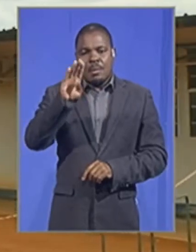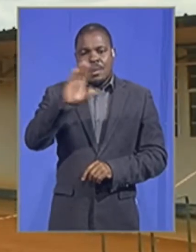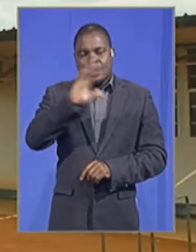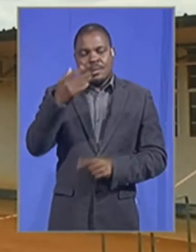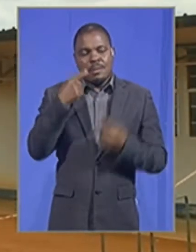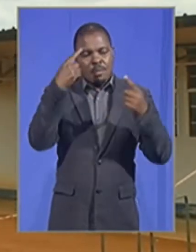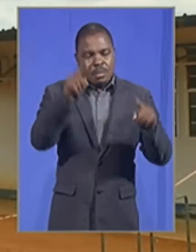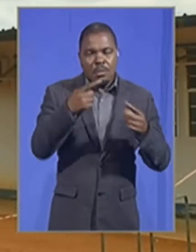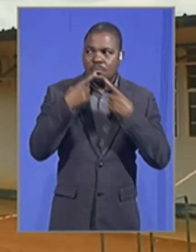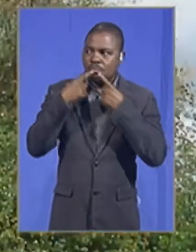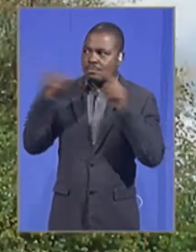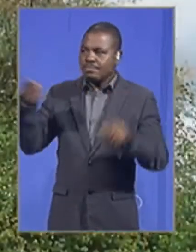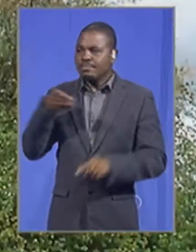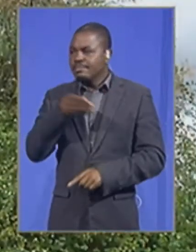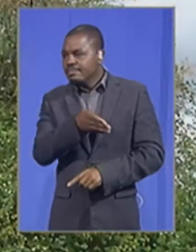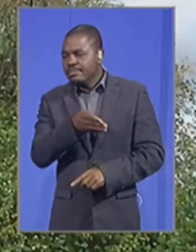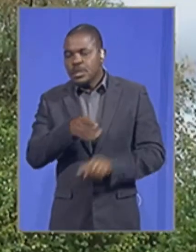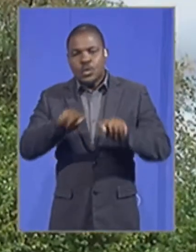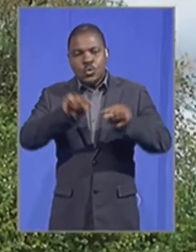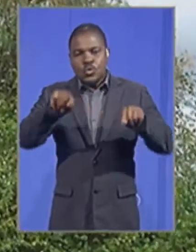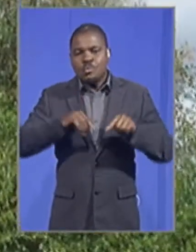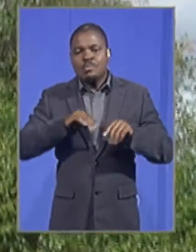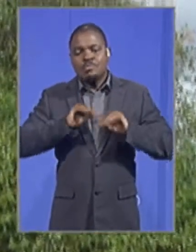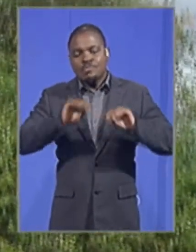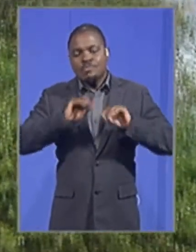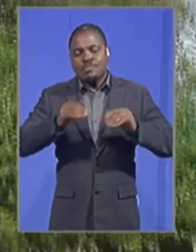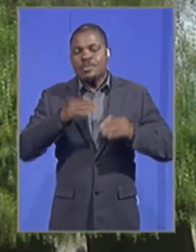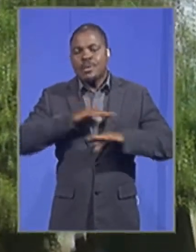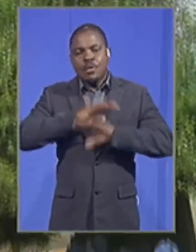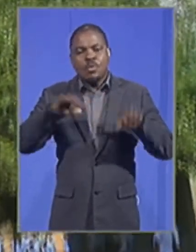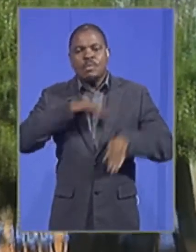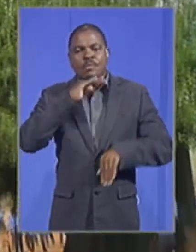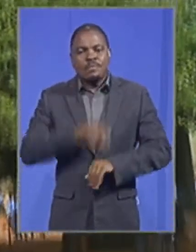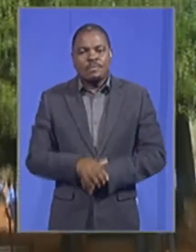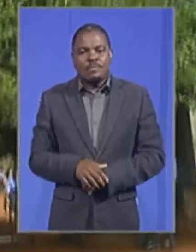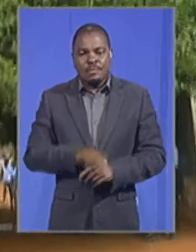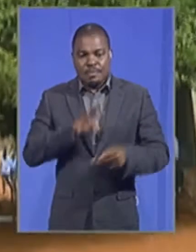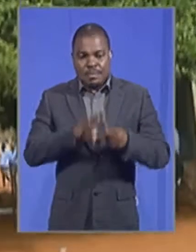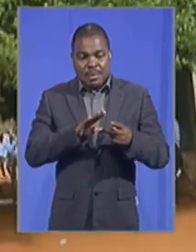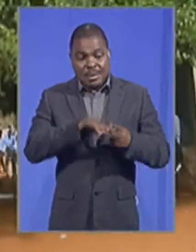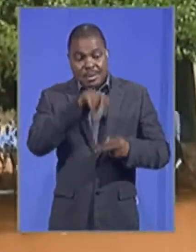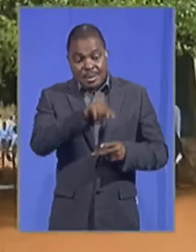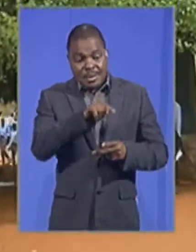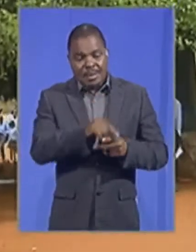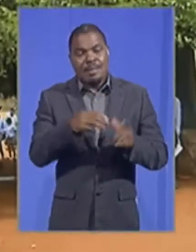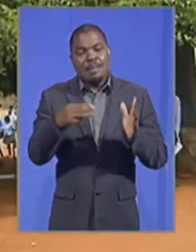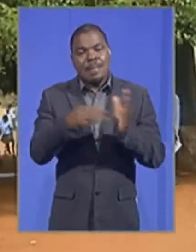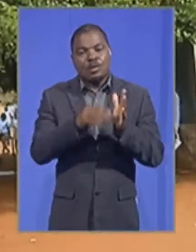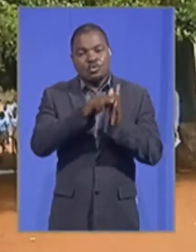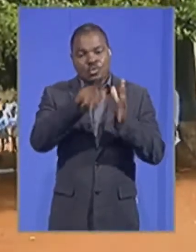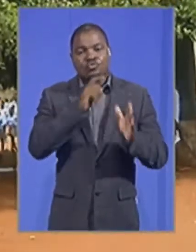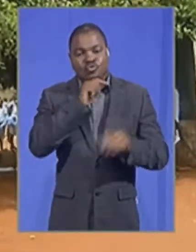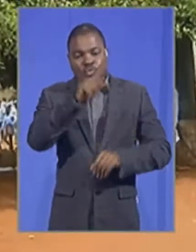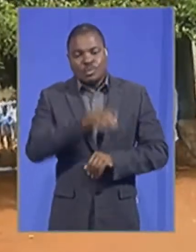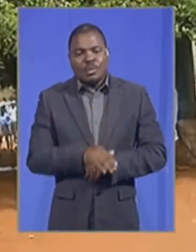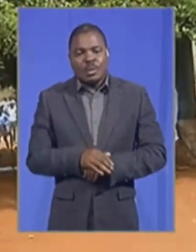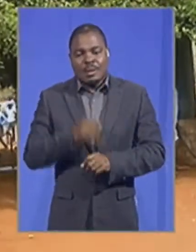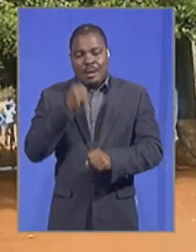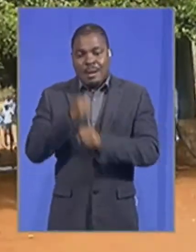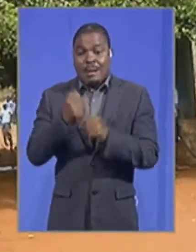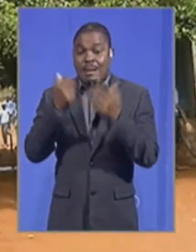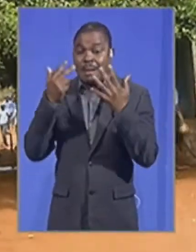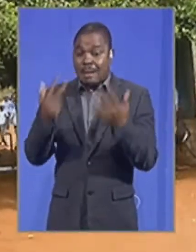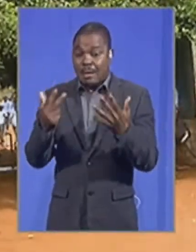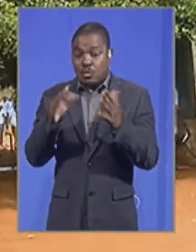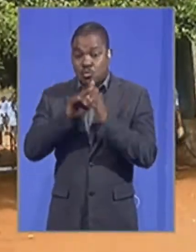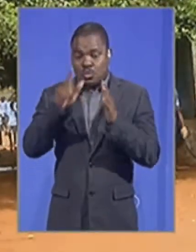bega gore go na le tlhaelelo ya diphapoši tša borutelo ga bjale di šomišwa ke barutwana ba mphato wa marematlou barutwana ba grade 8 ke